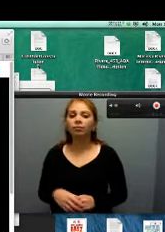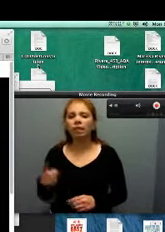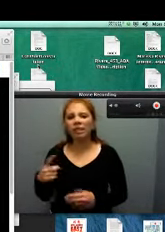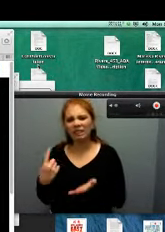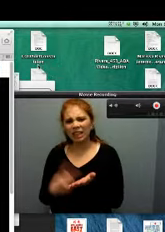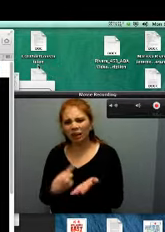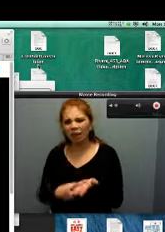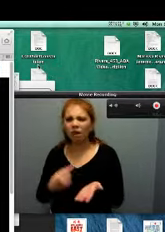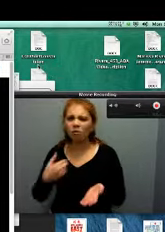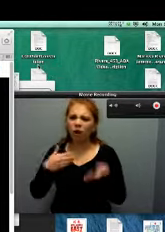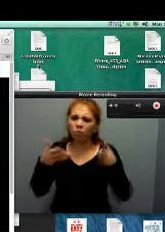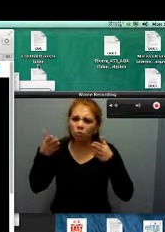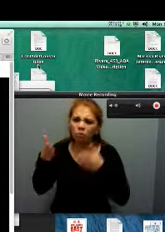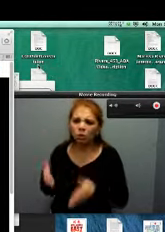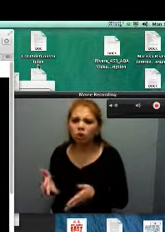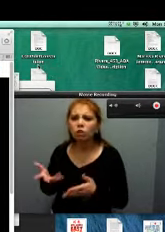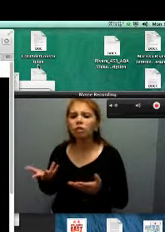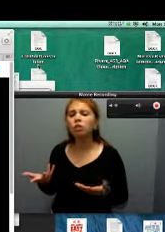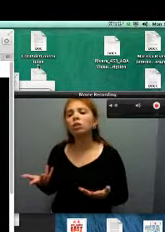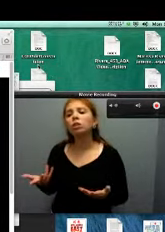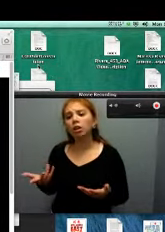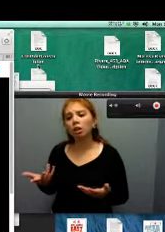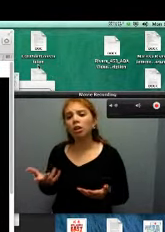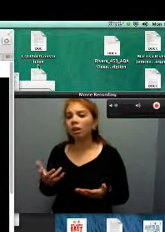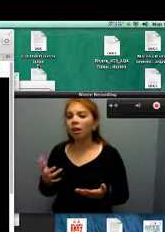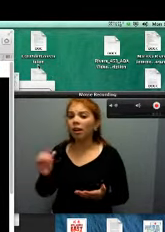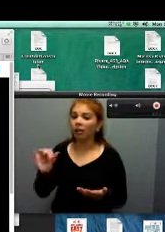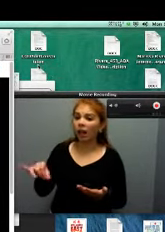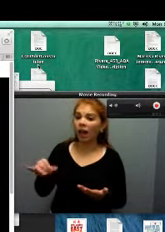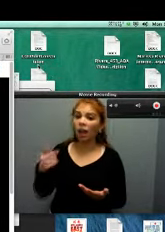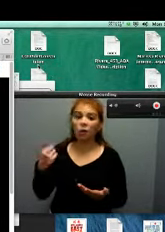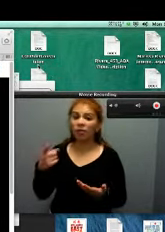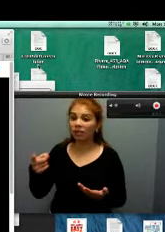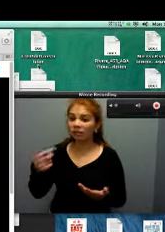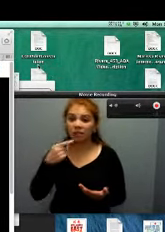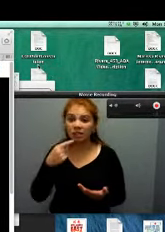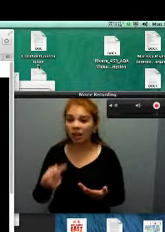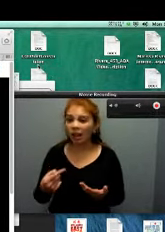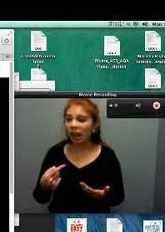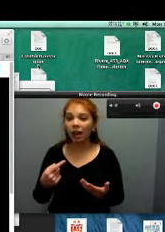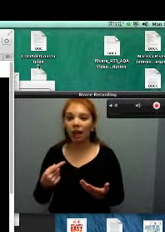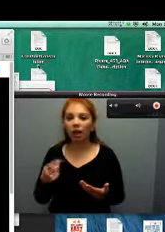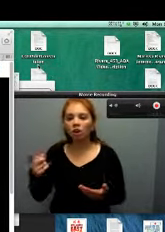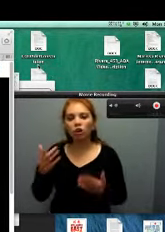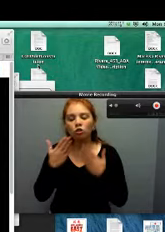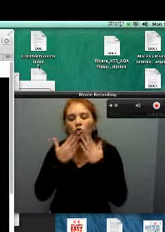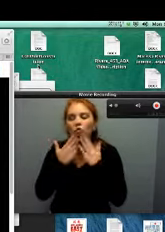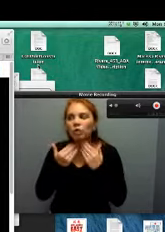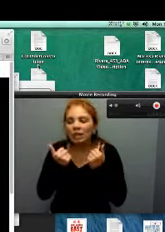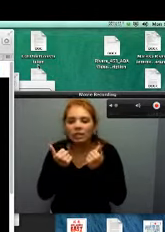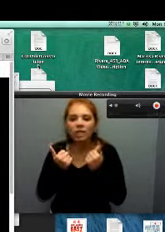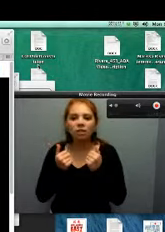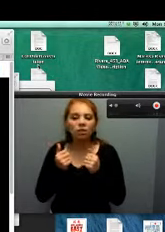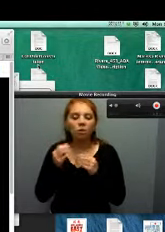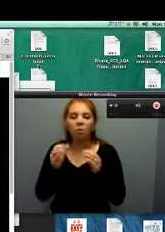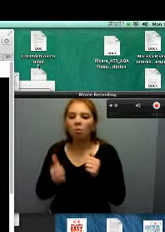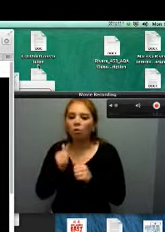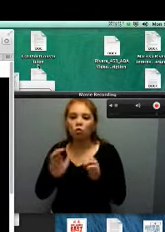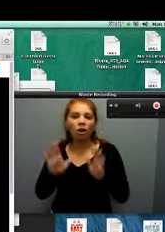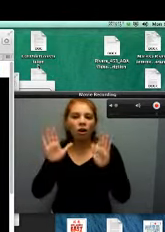Sometimes you have a person that, what do they say, oh, they're the sweetest, most wonderful person in the